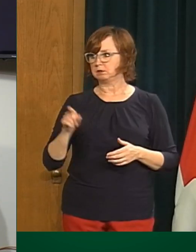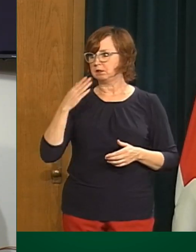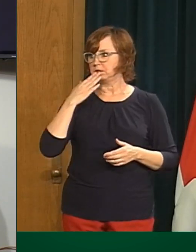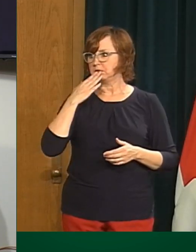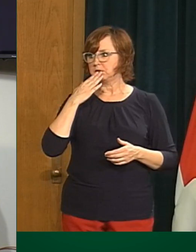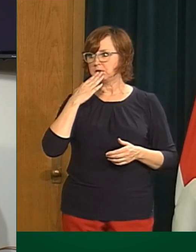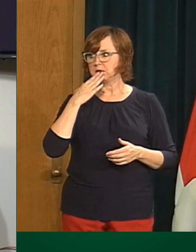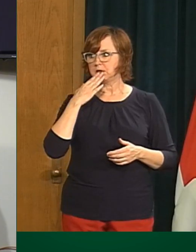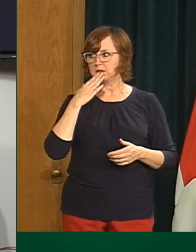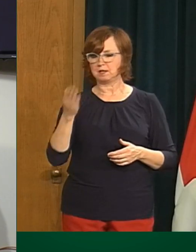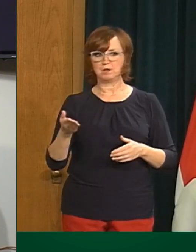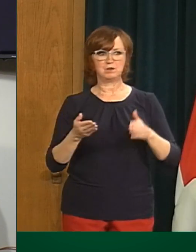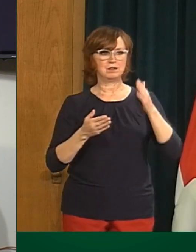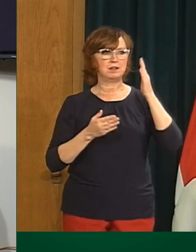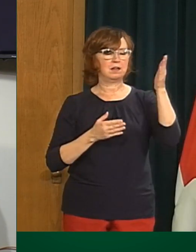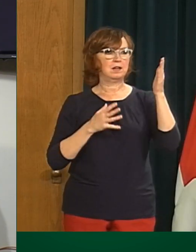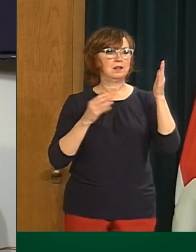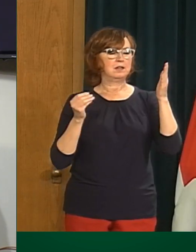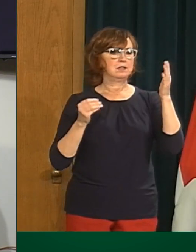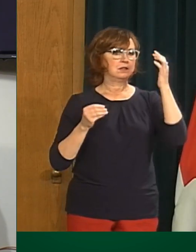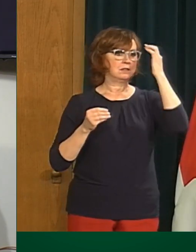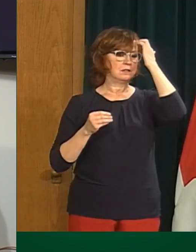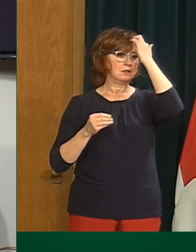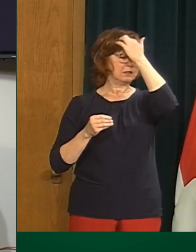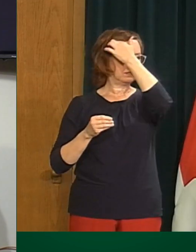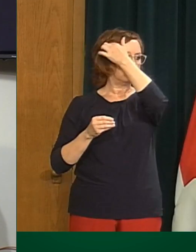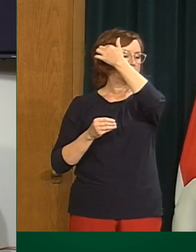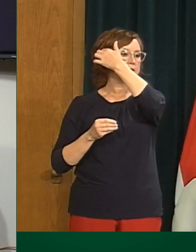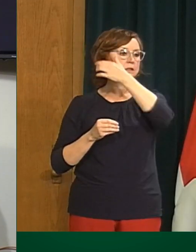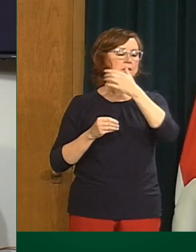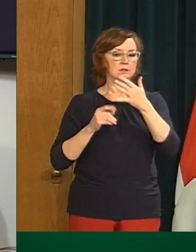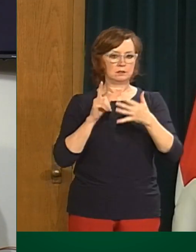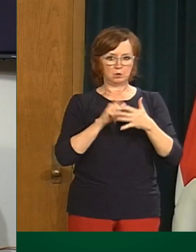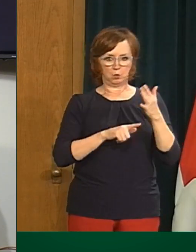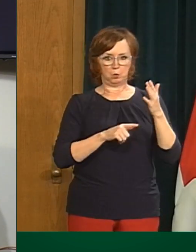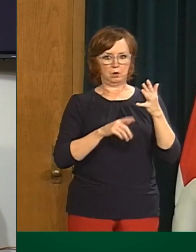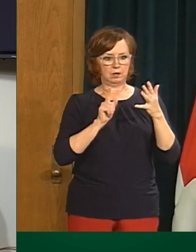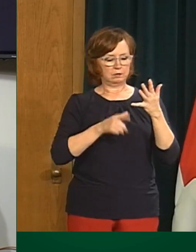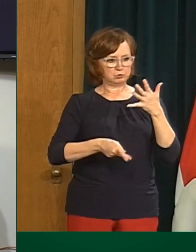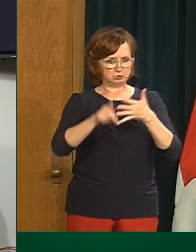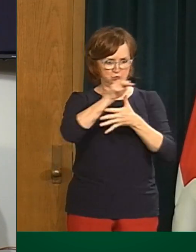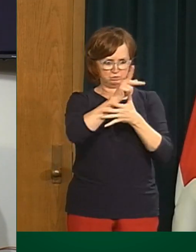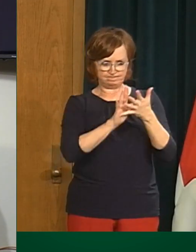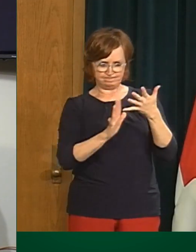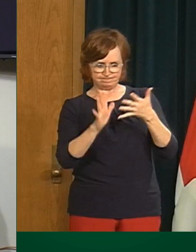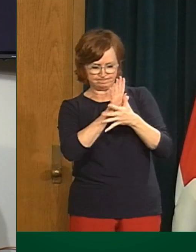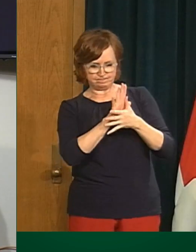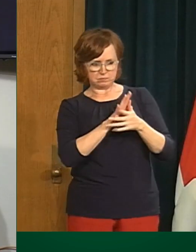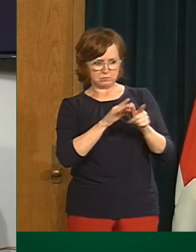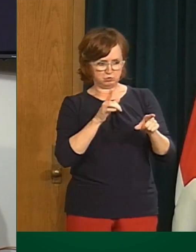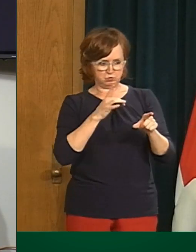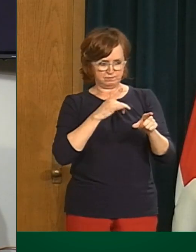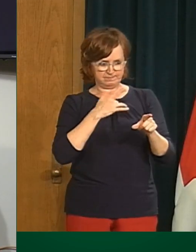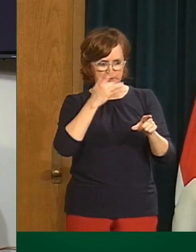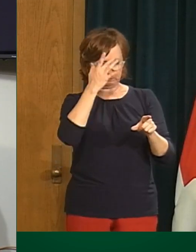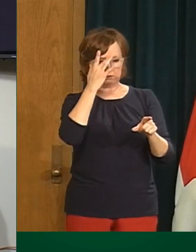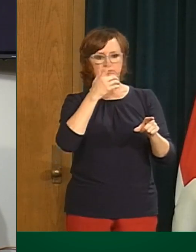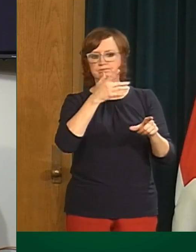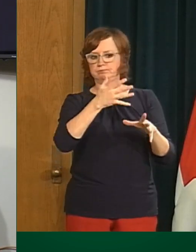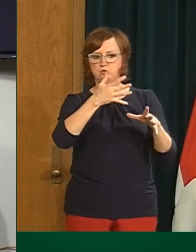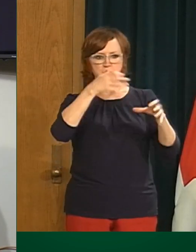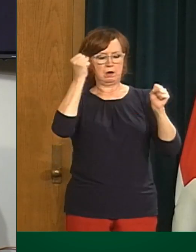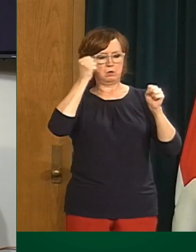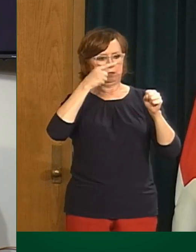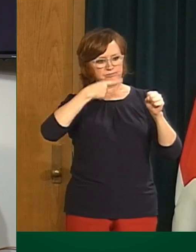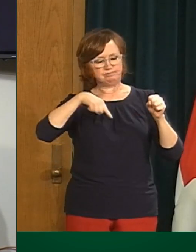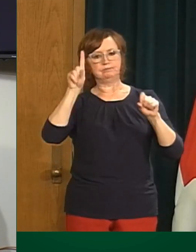Thanks very much And for testing, joining. they are prioritized also for testing. So whenever there is any symptoms, they are immediately tested through the rapid